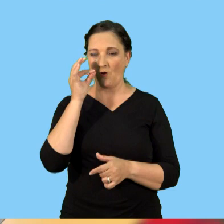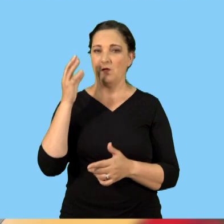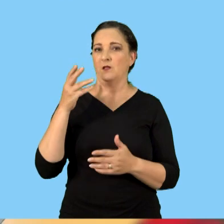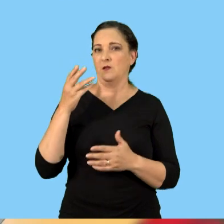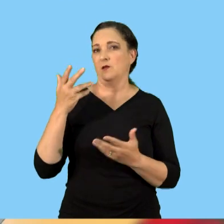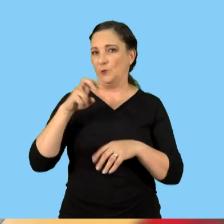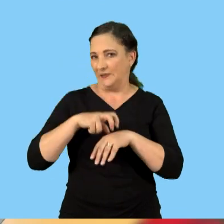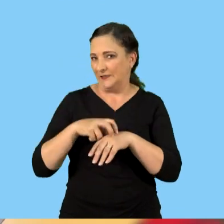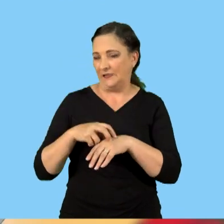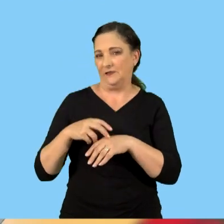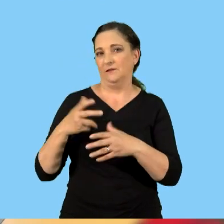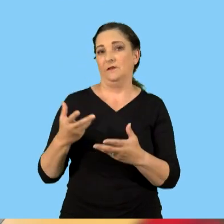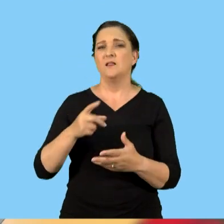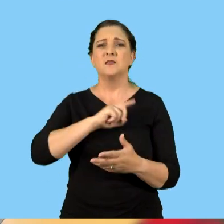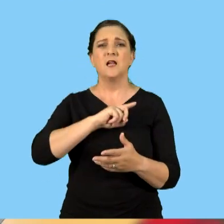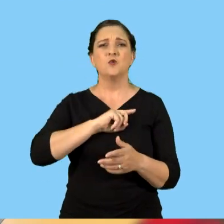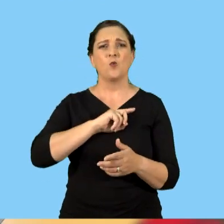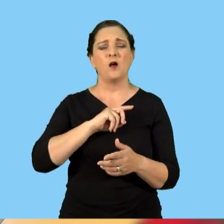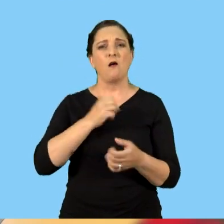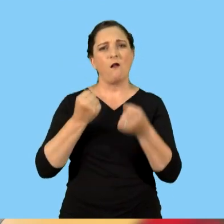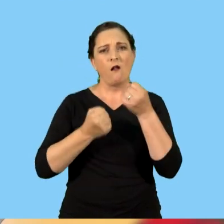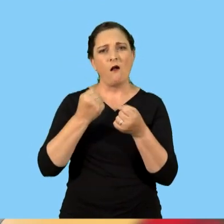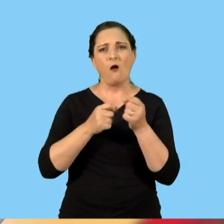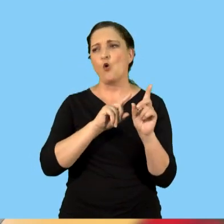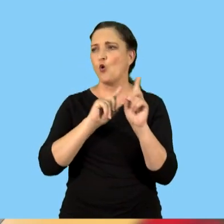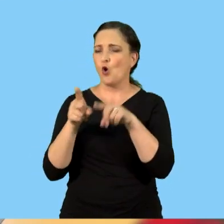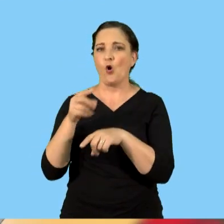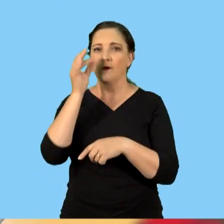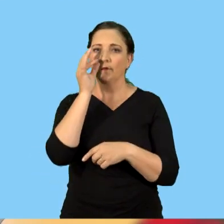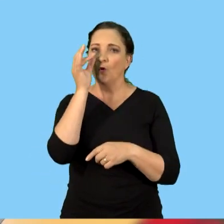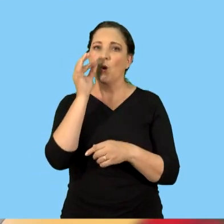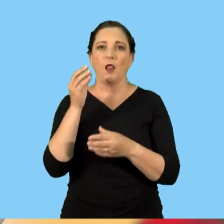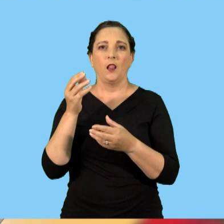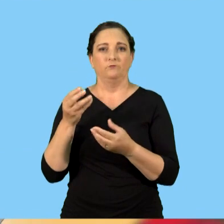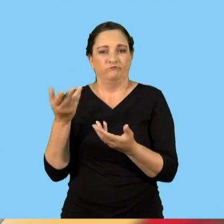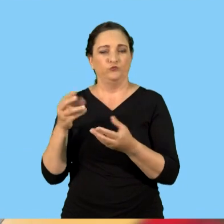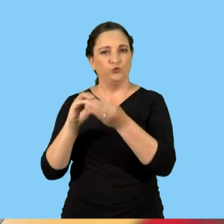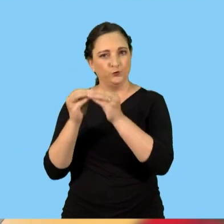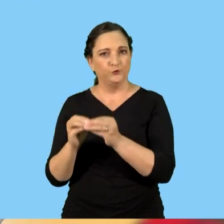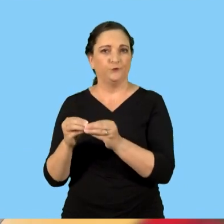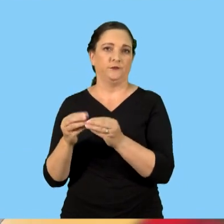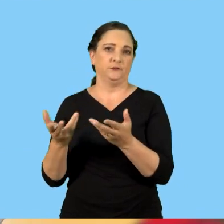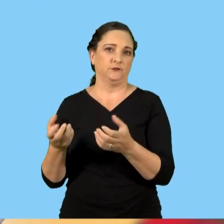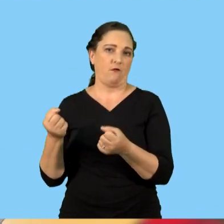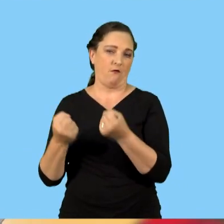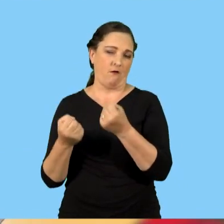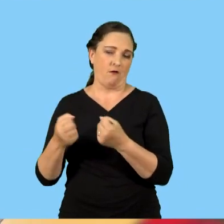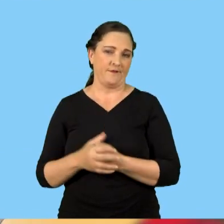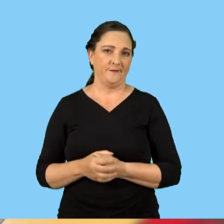oil over time and over time. You know that cars, they go for oil services because this is what you're trying to prevent.